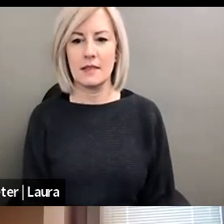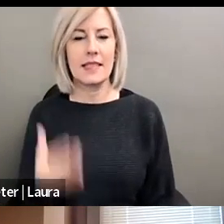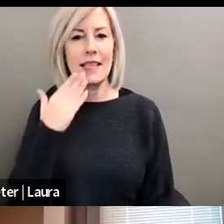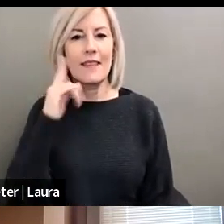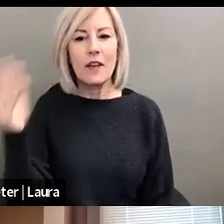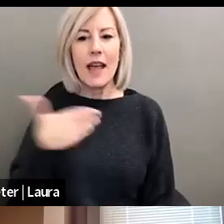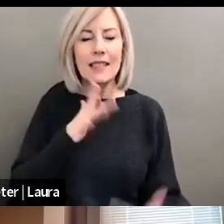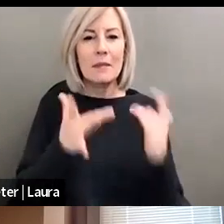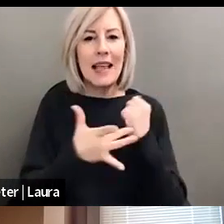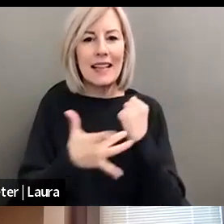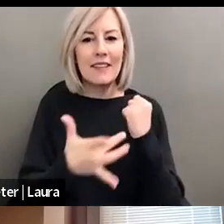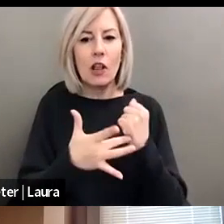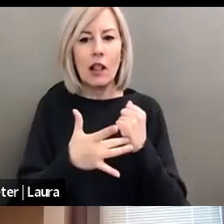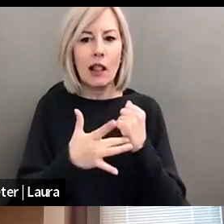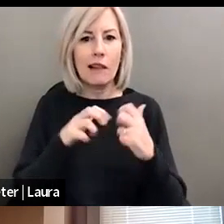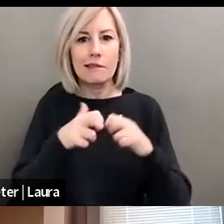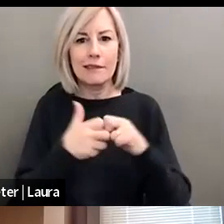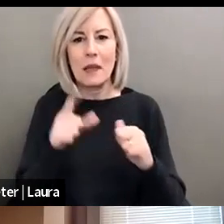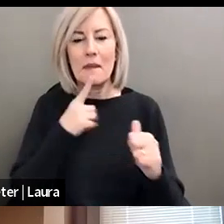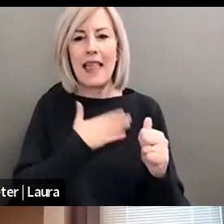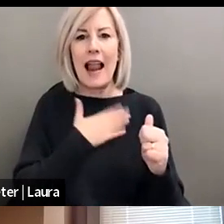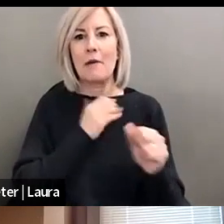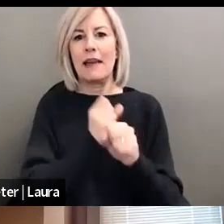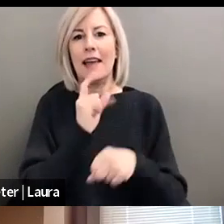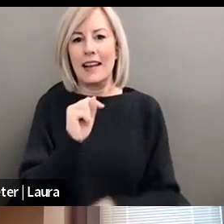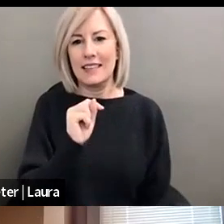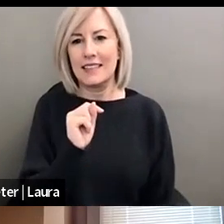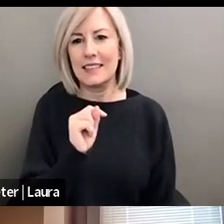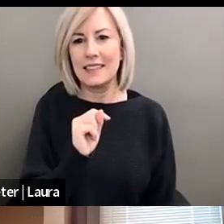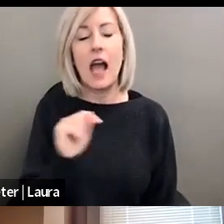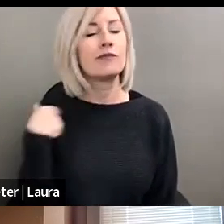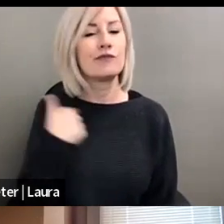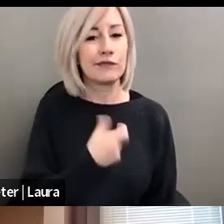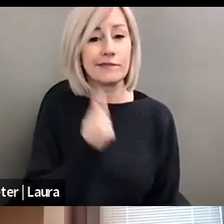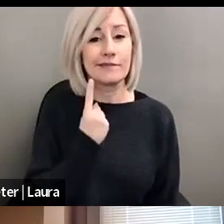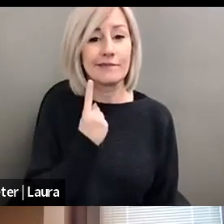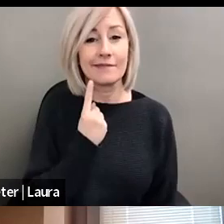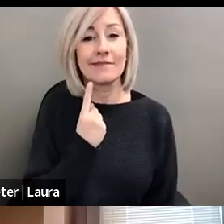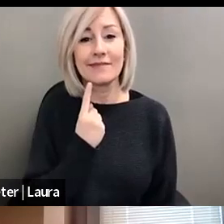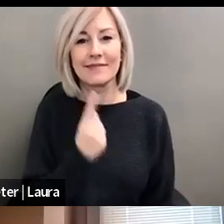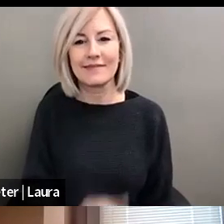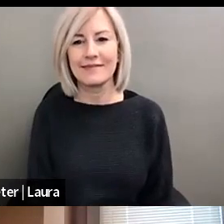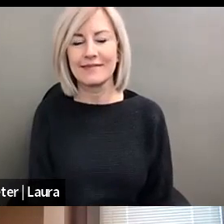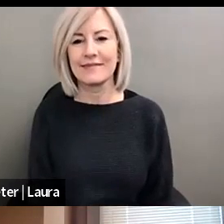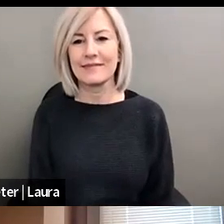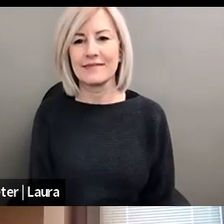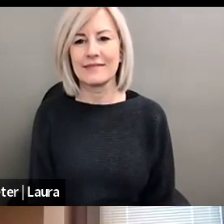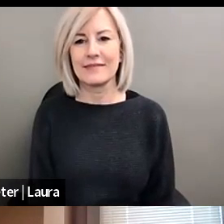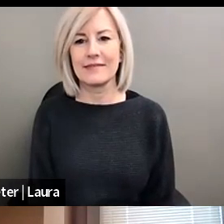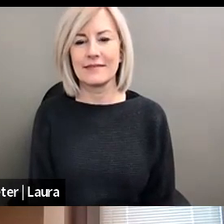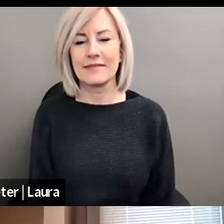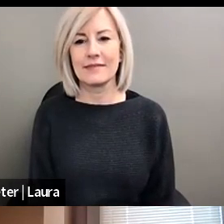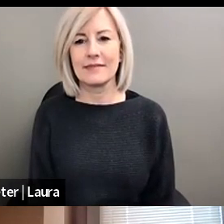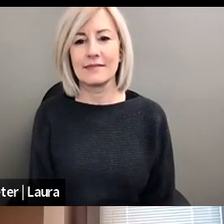had some technical difficulties, so I'm glad I'm on. And we understand that is what I was guessing, because